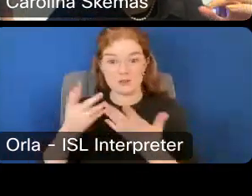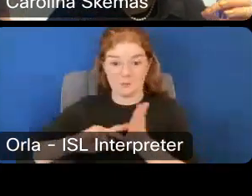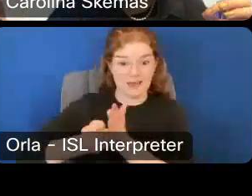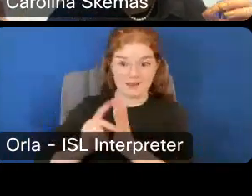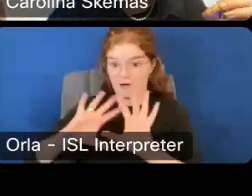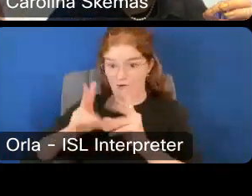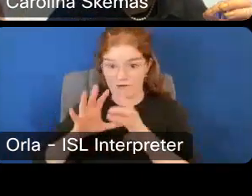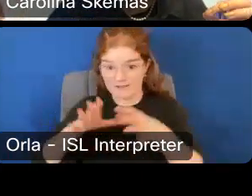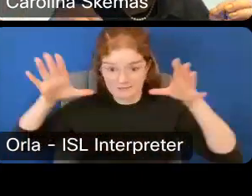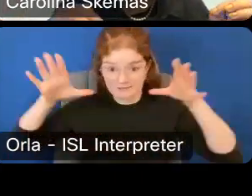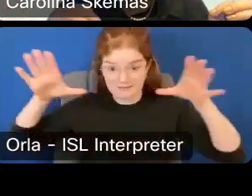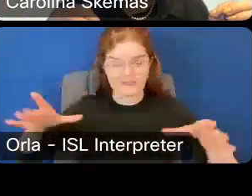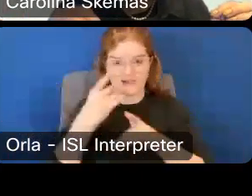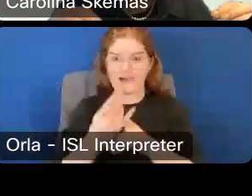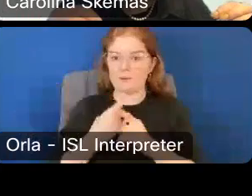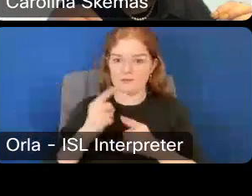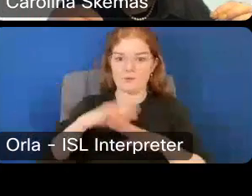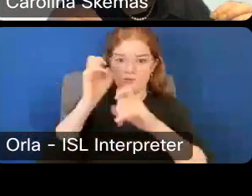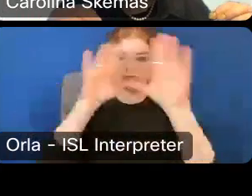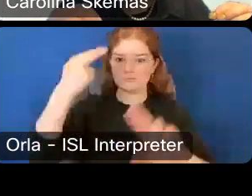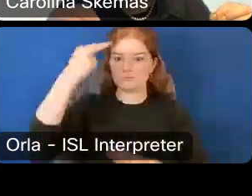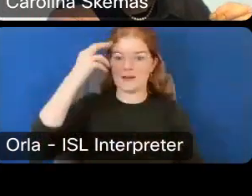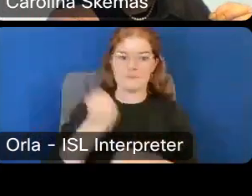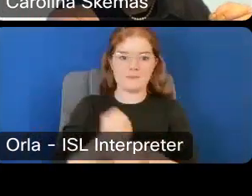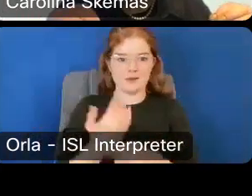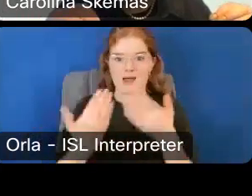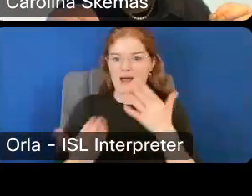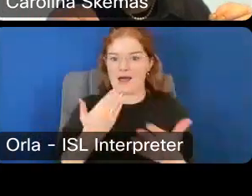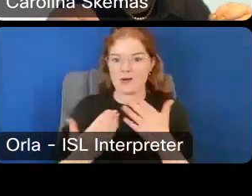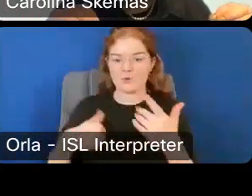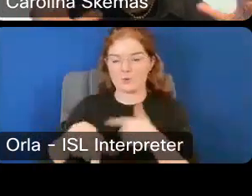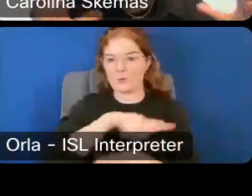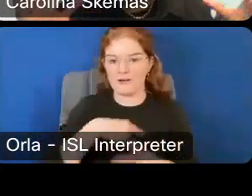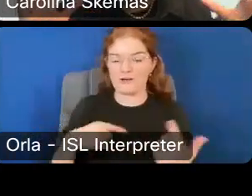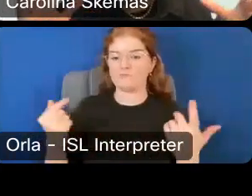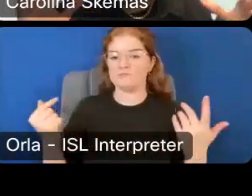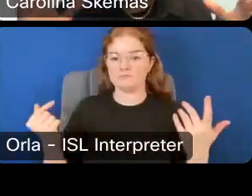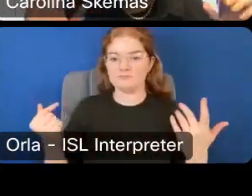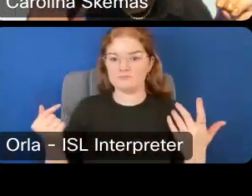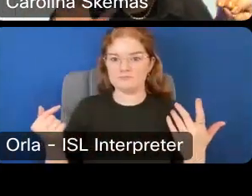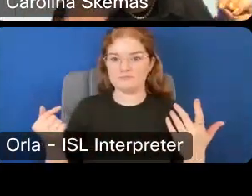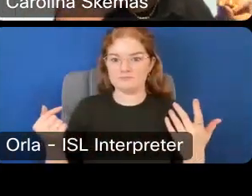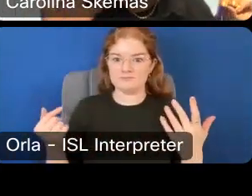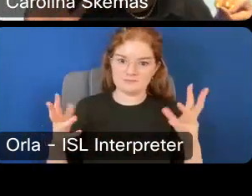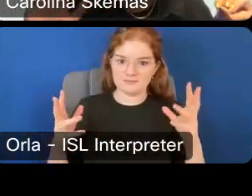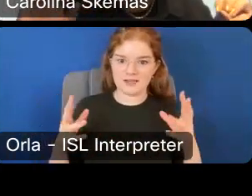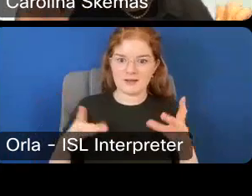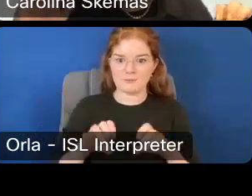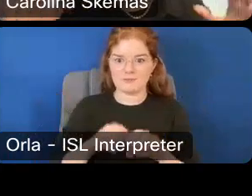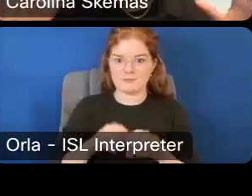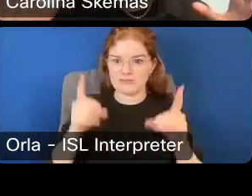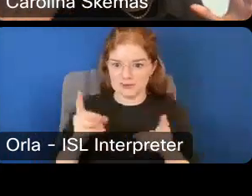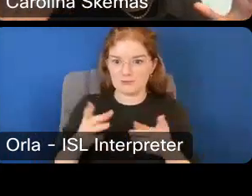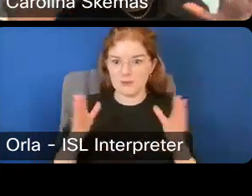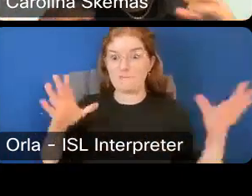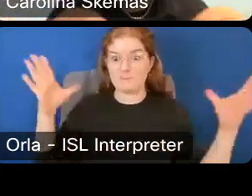really helps us drive insight and again understand how can we eat an elephant, which is usually by chunks. We're